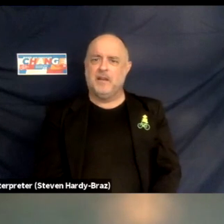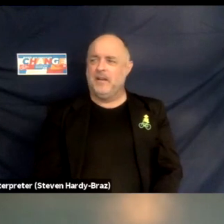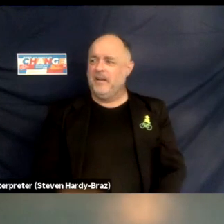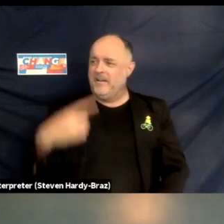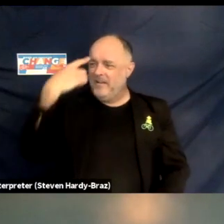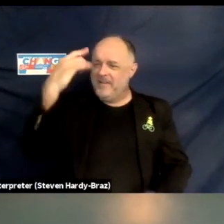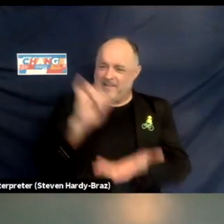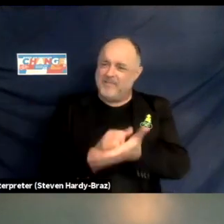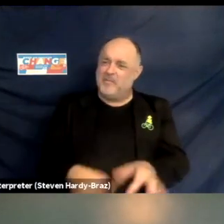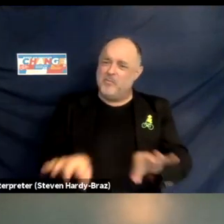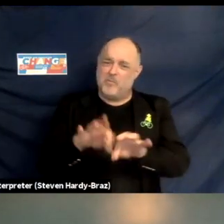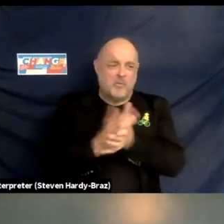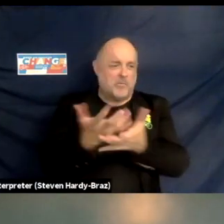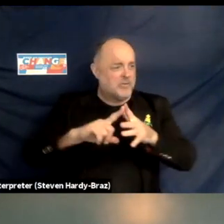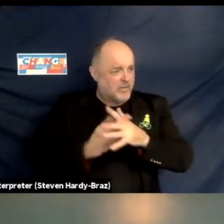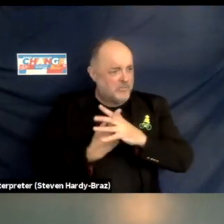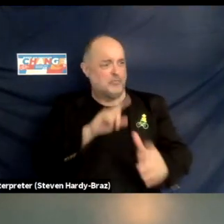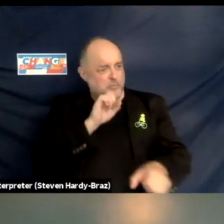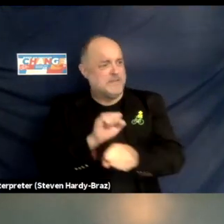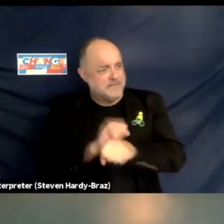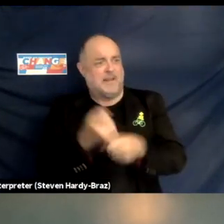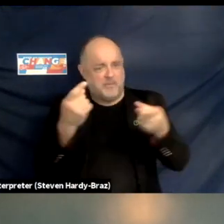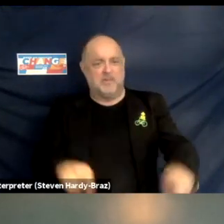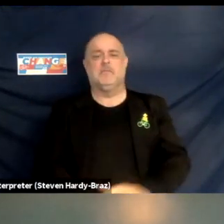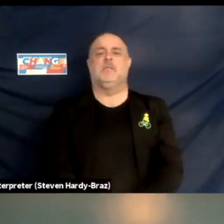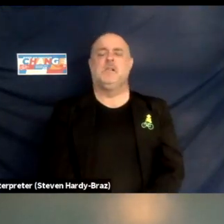mean, we have to continue to do what Charles just said, which is